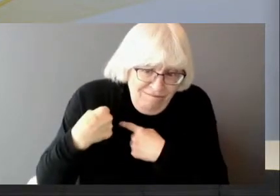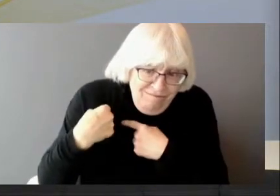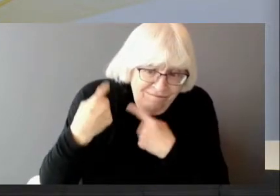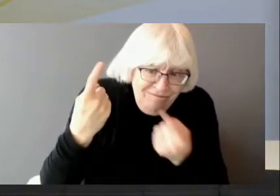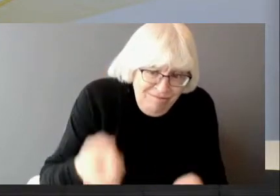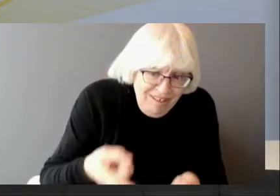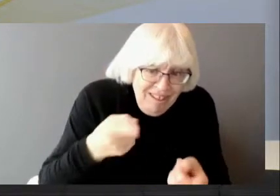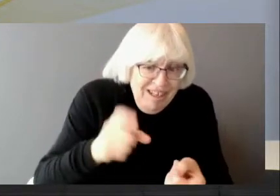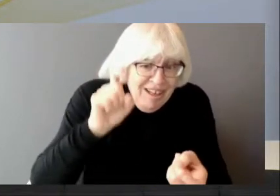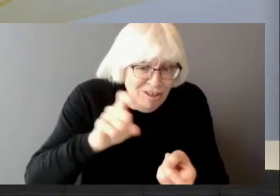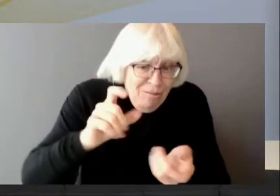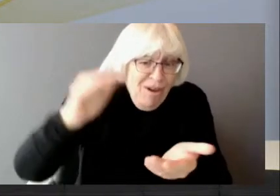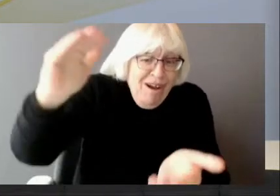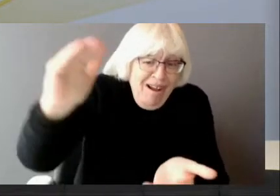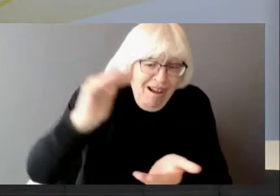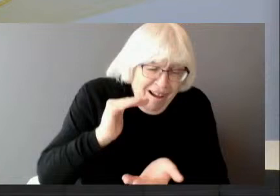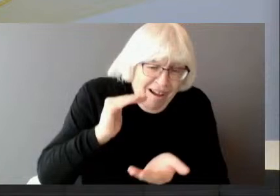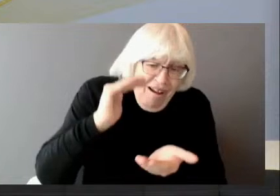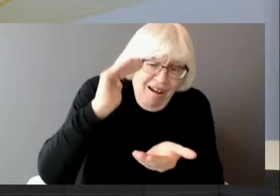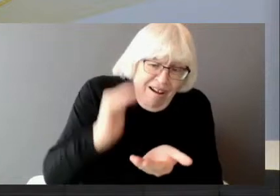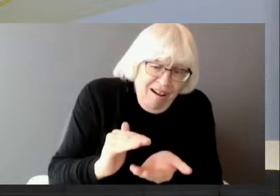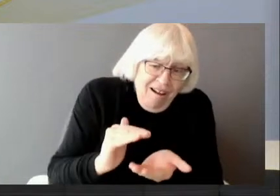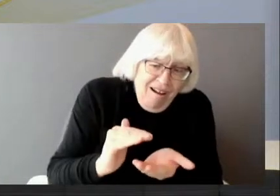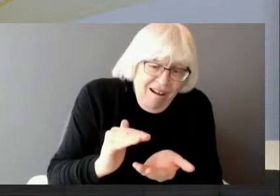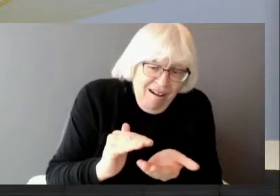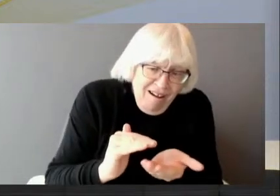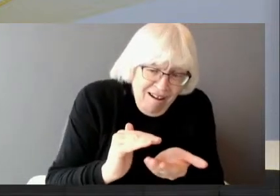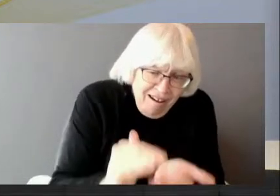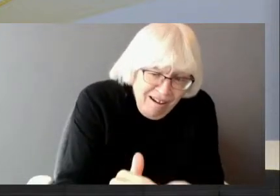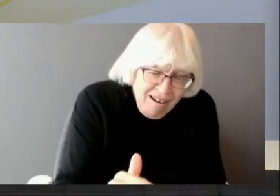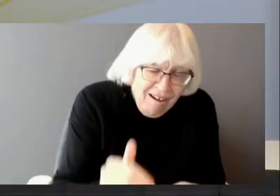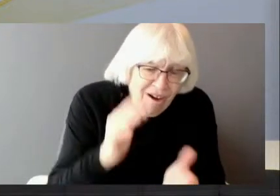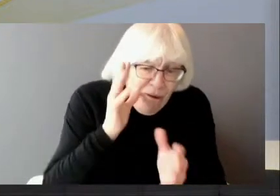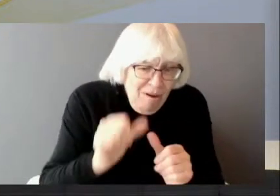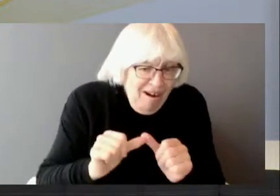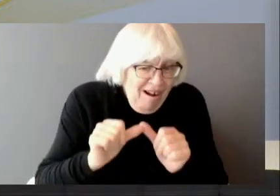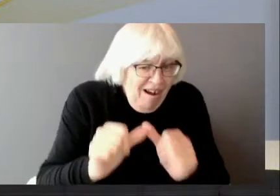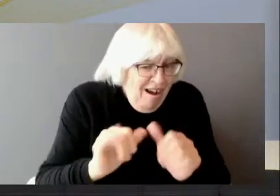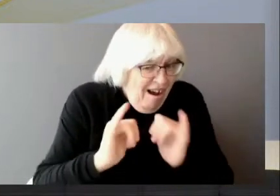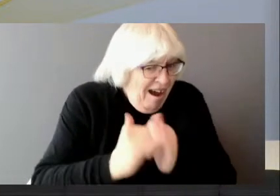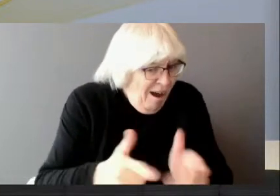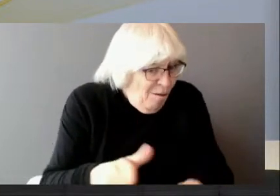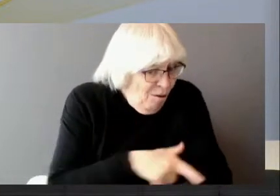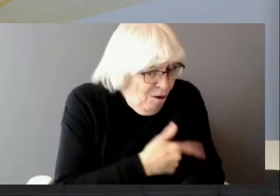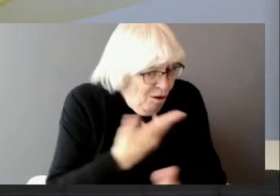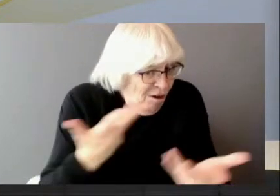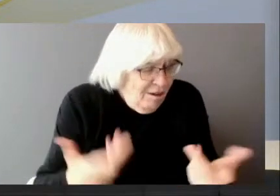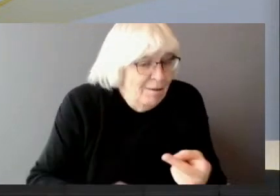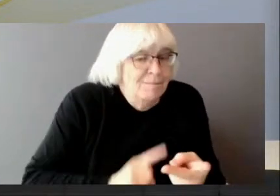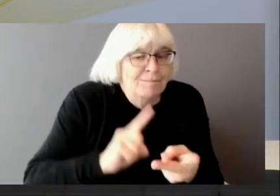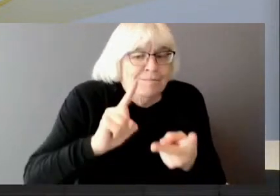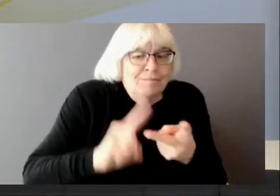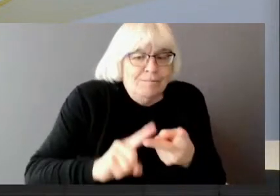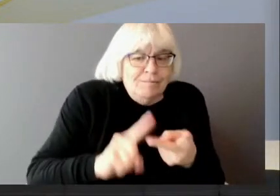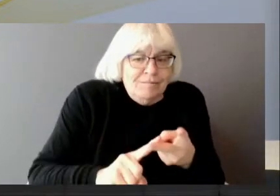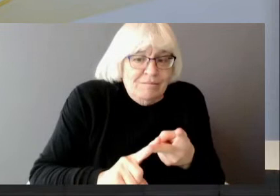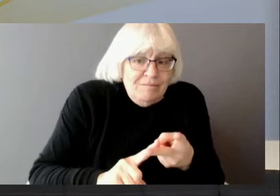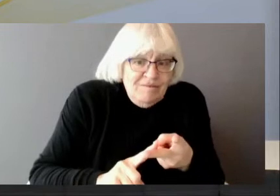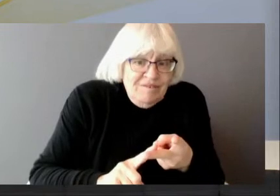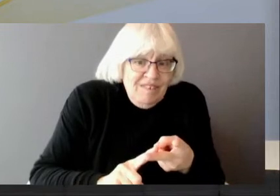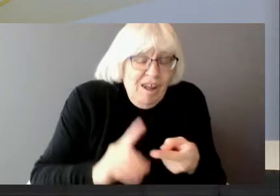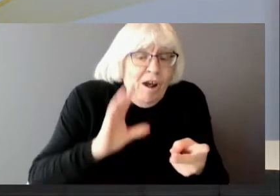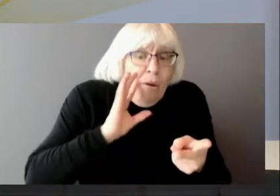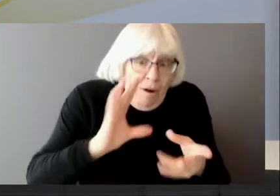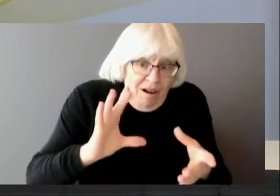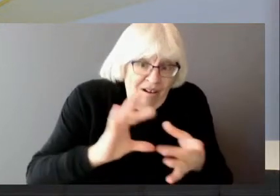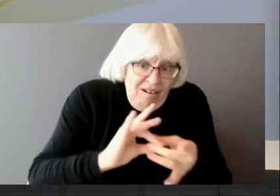PEI to be, diverted to other communities? And you also mentioned you're expecting big increases of the Pfizer